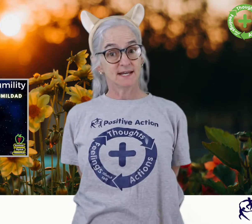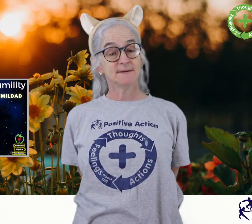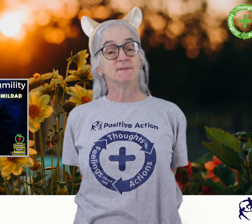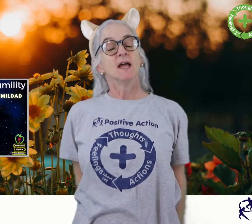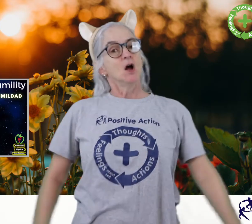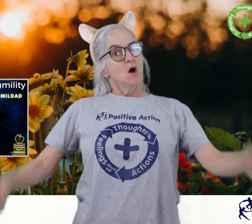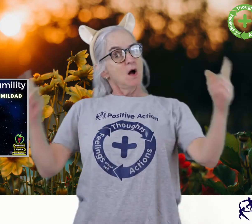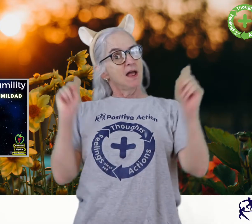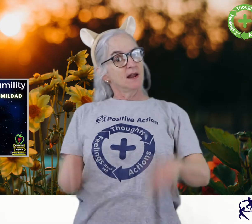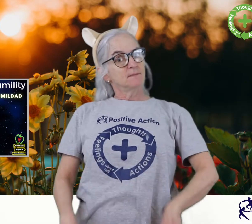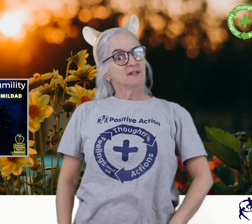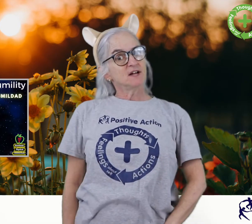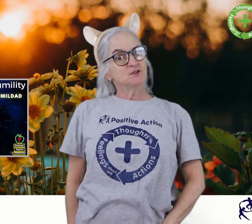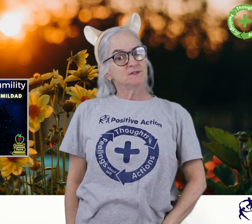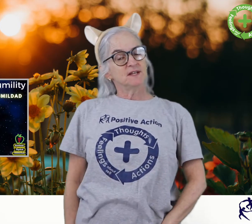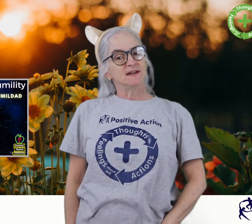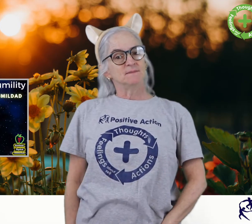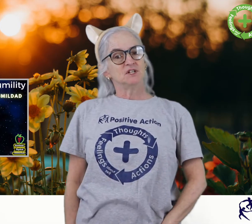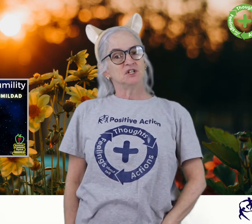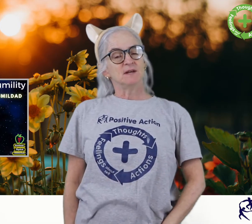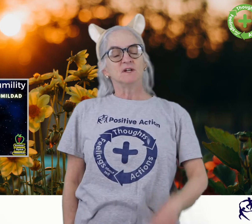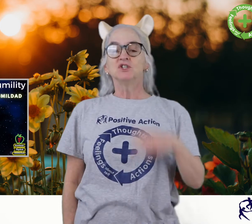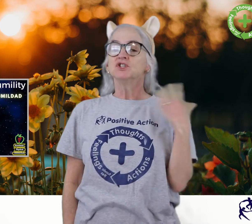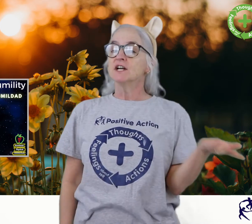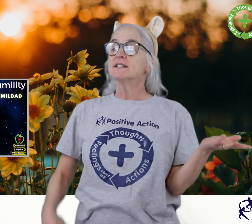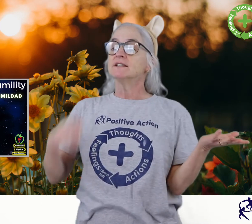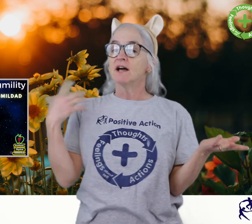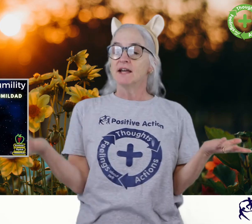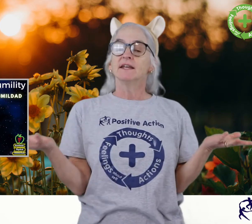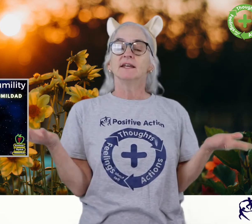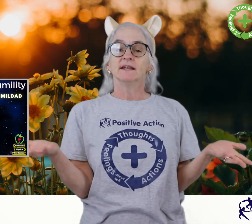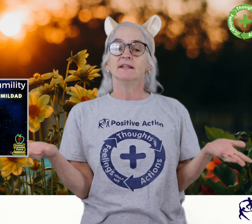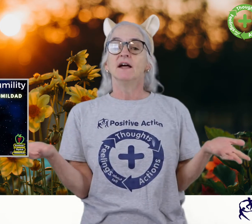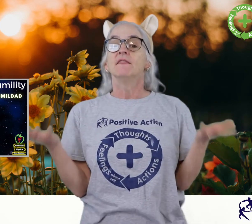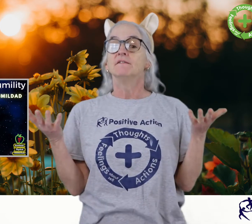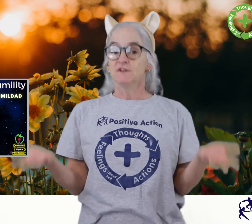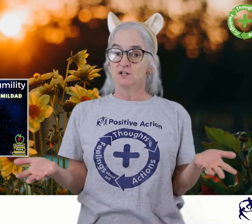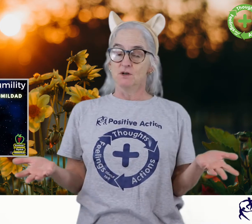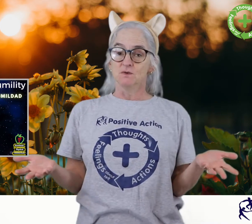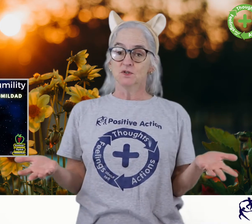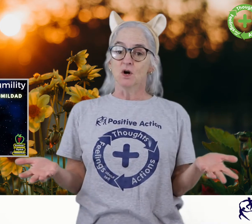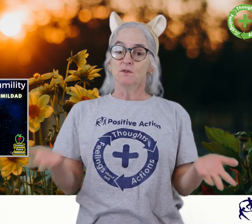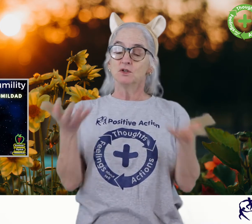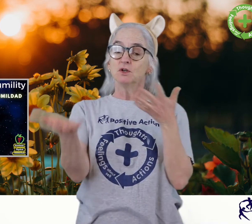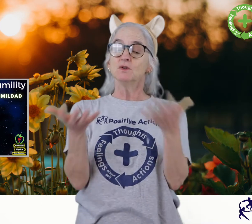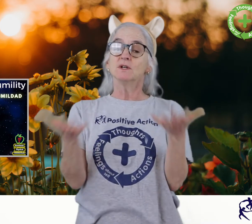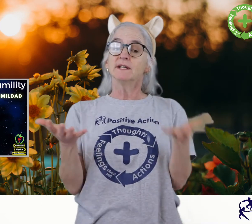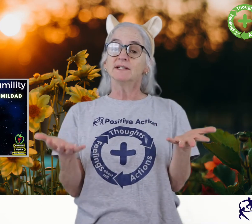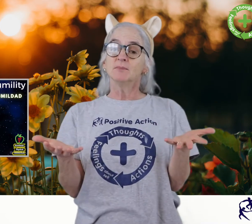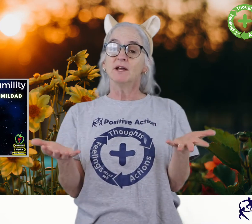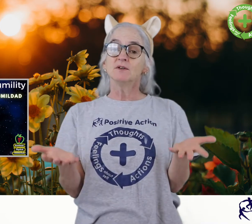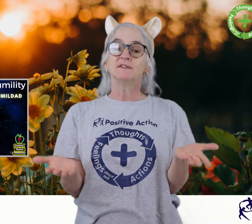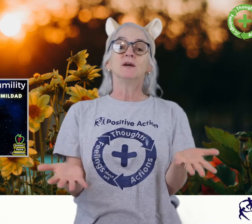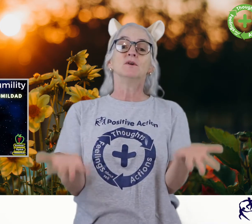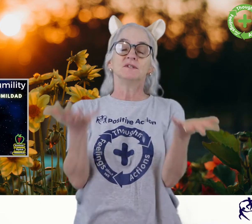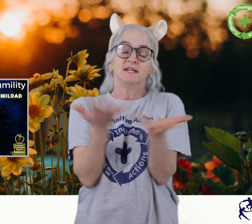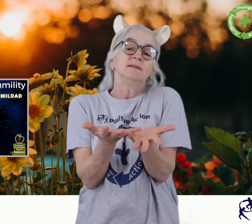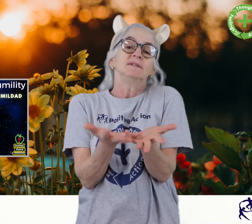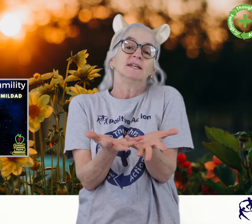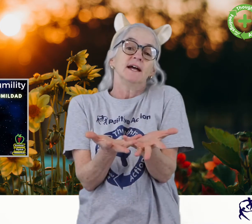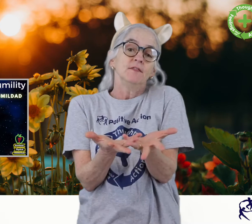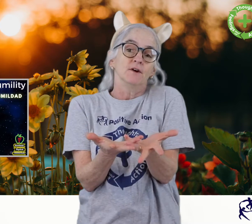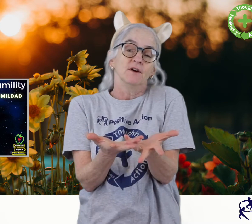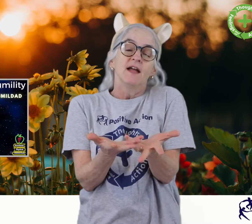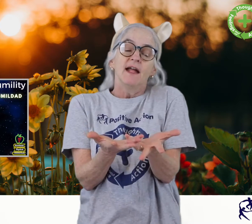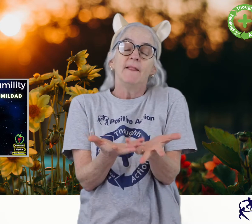right. See? And I'm glad you said that, Miss Shema, just like in the video you saw. The two ukulele players, they were a